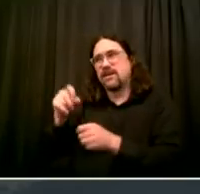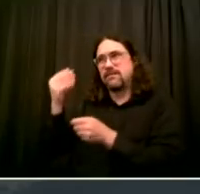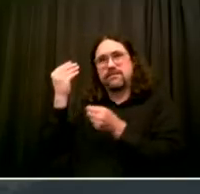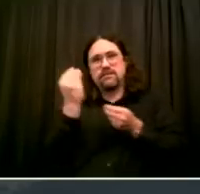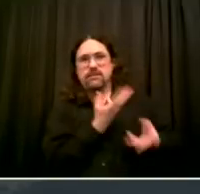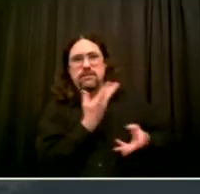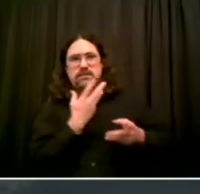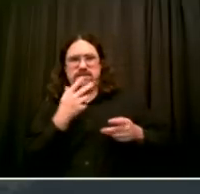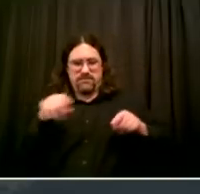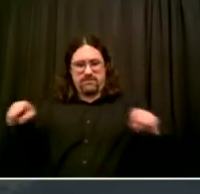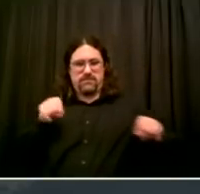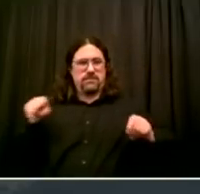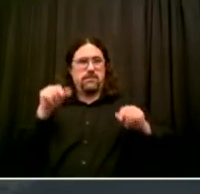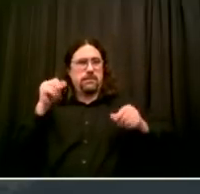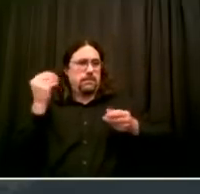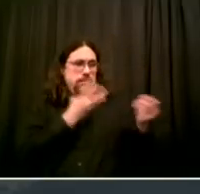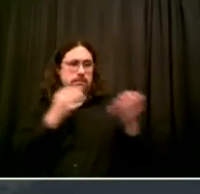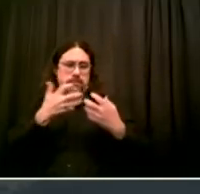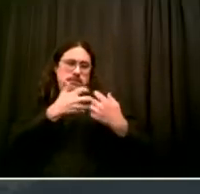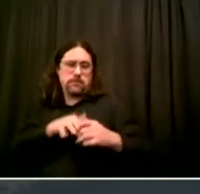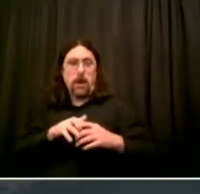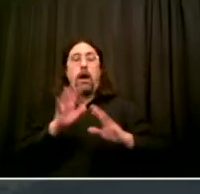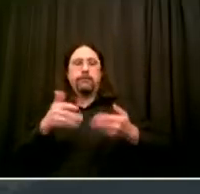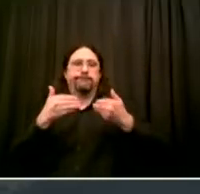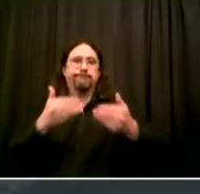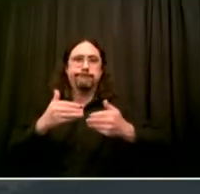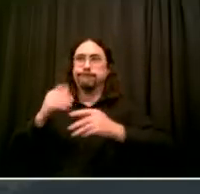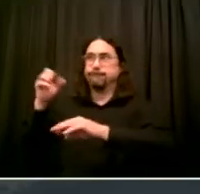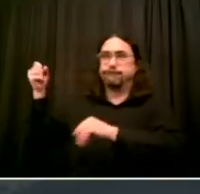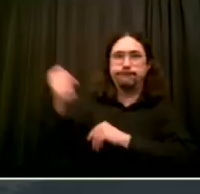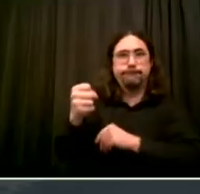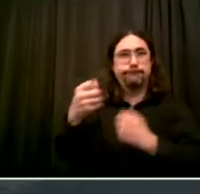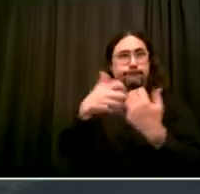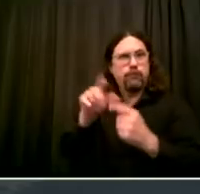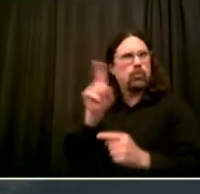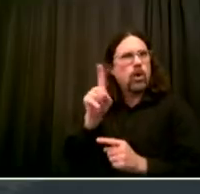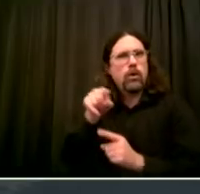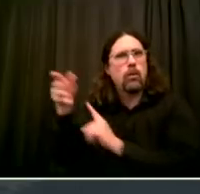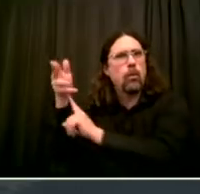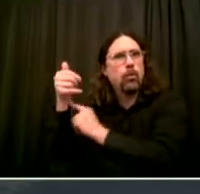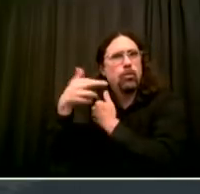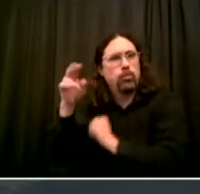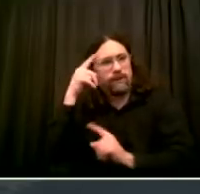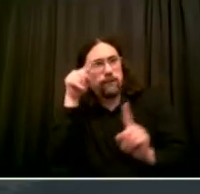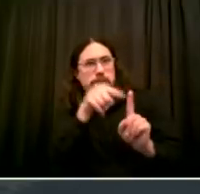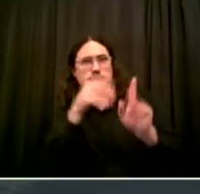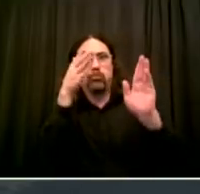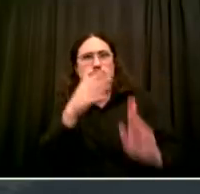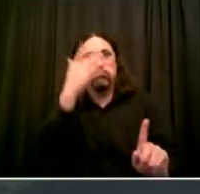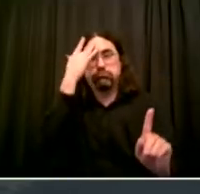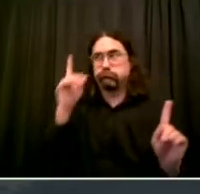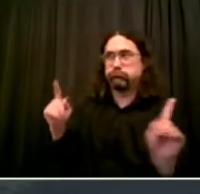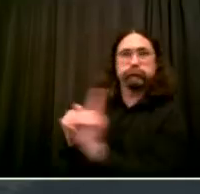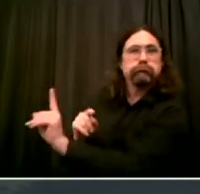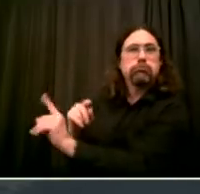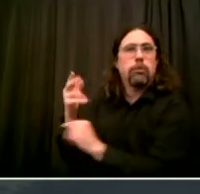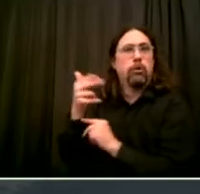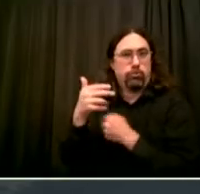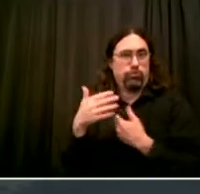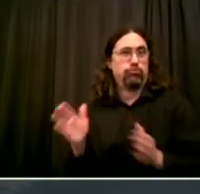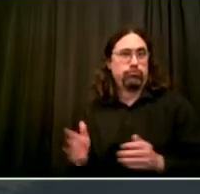comcarecp@nychhc.org. This is a simple process through which any healthcare provider can make sure that you